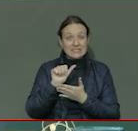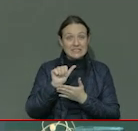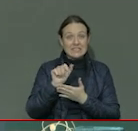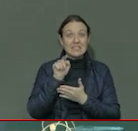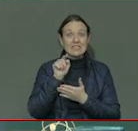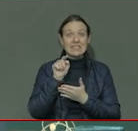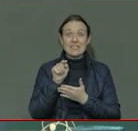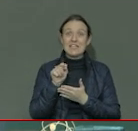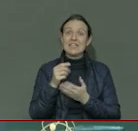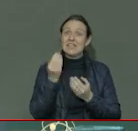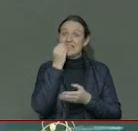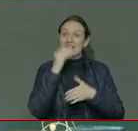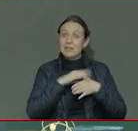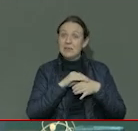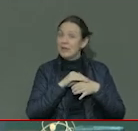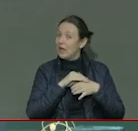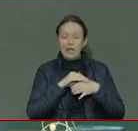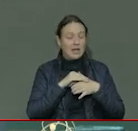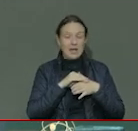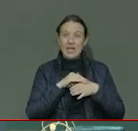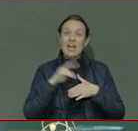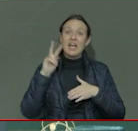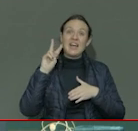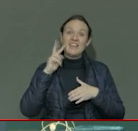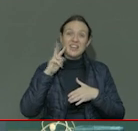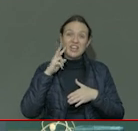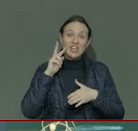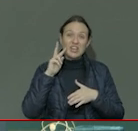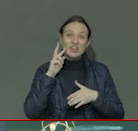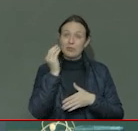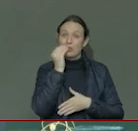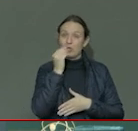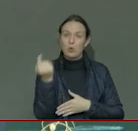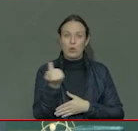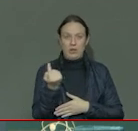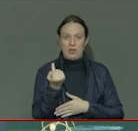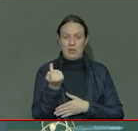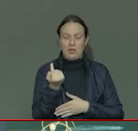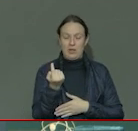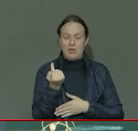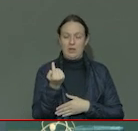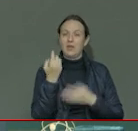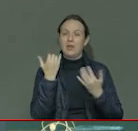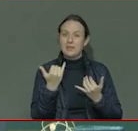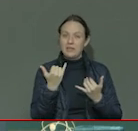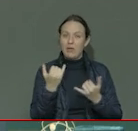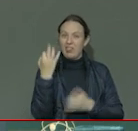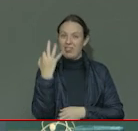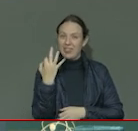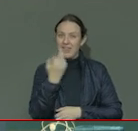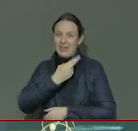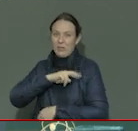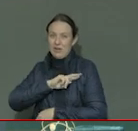he's a vegetarian. 16-year-old vegetarian boy who practices 3